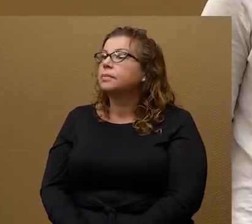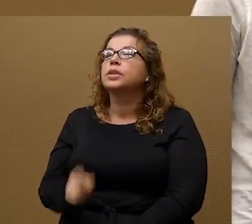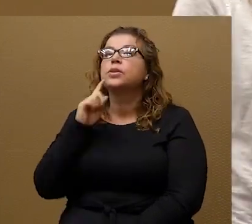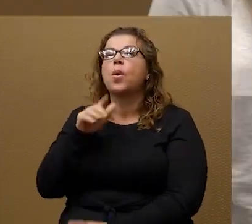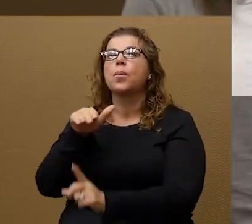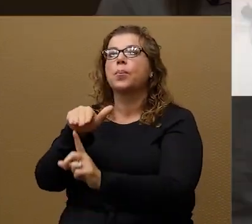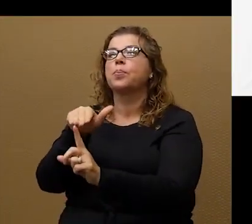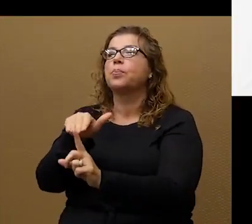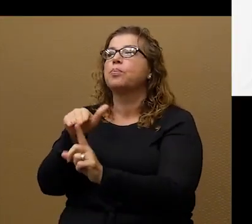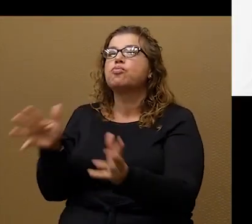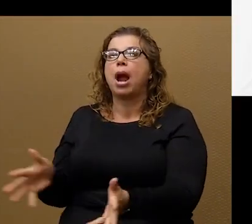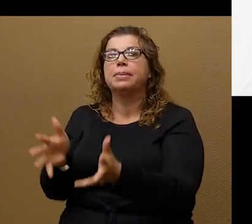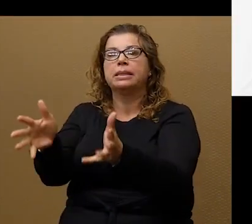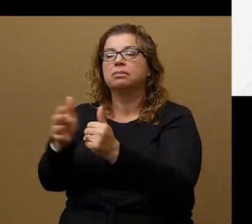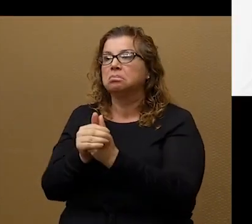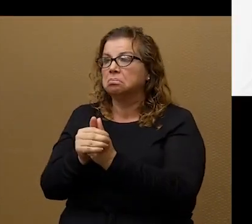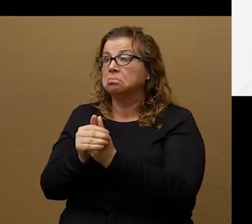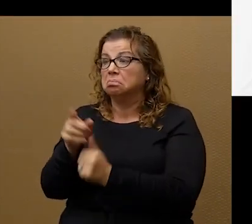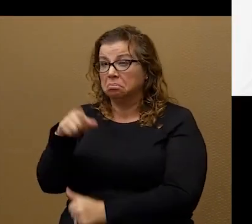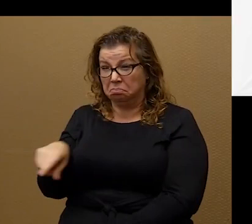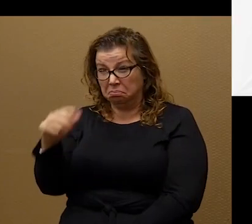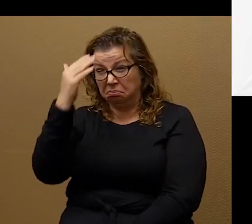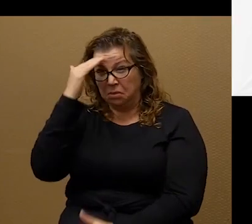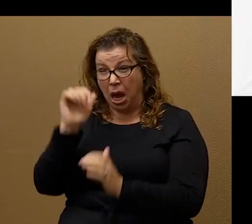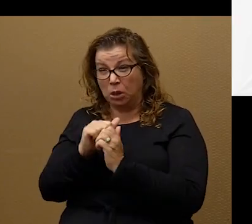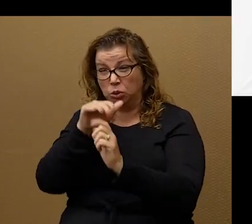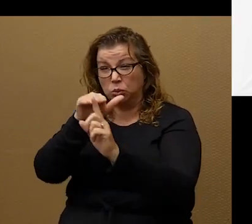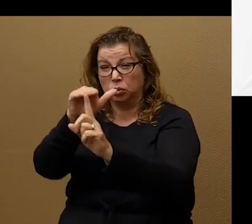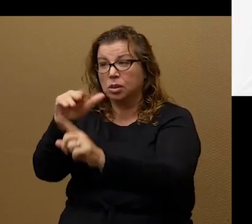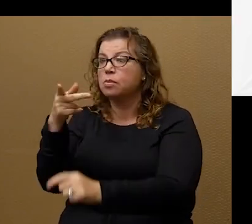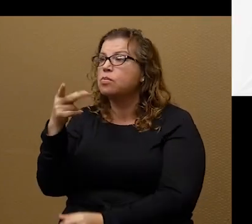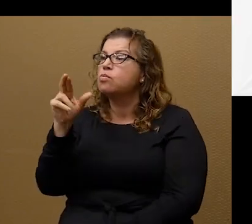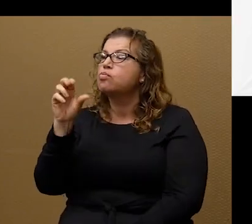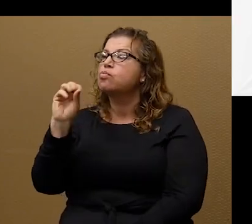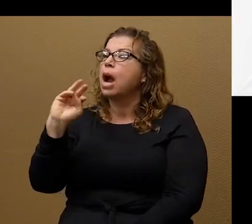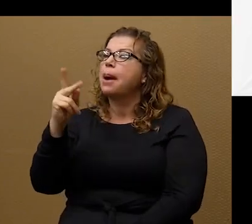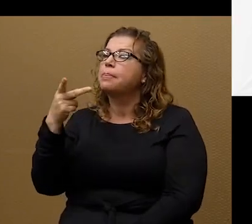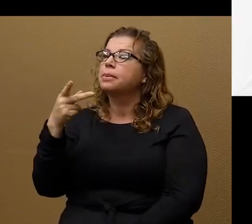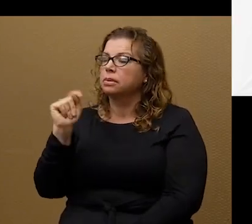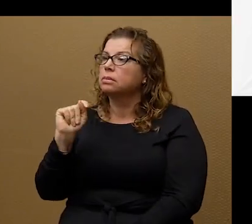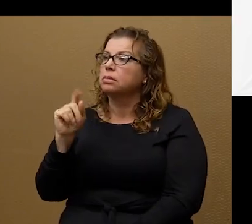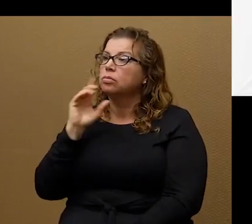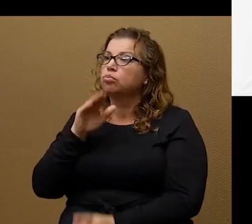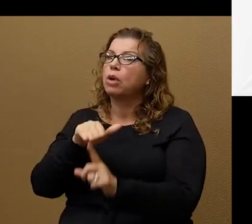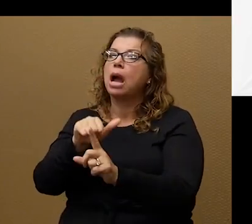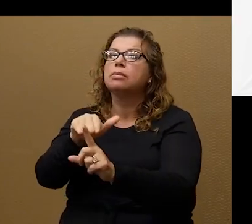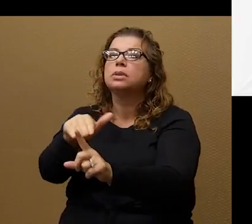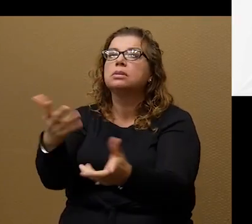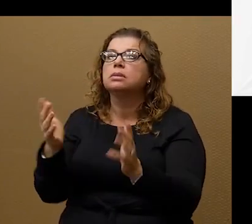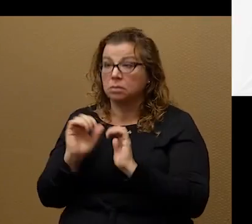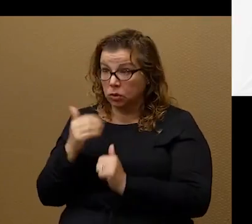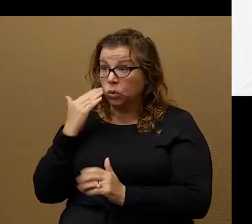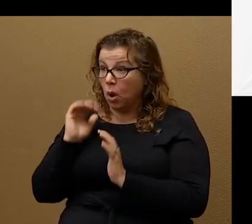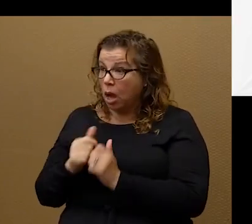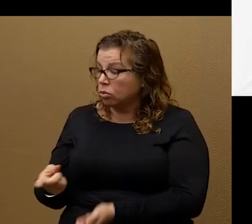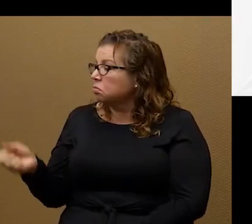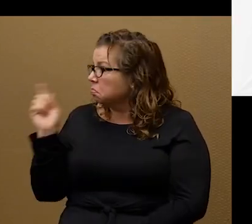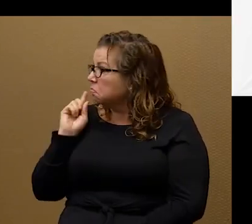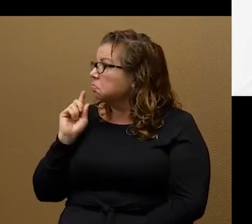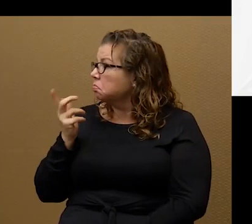Prompting. How many of you know prompting? A few of you. All right. So most of